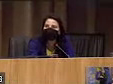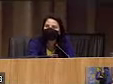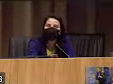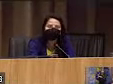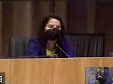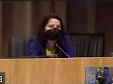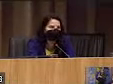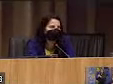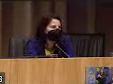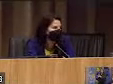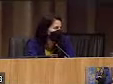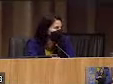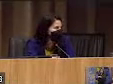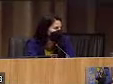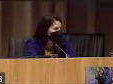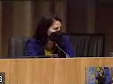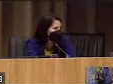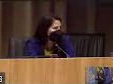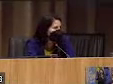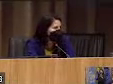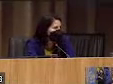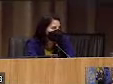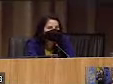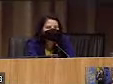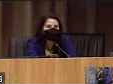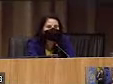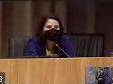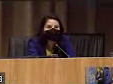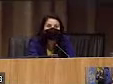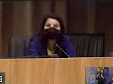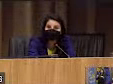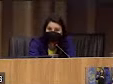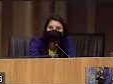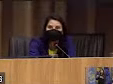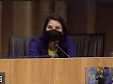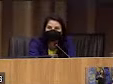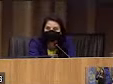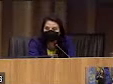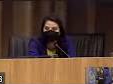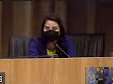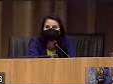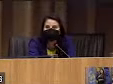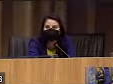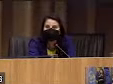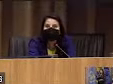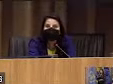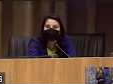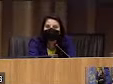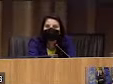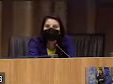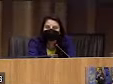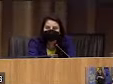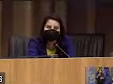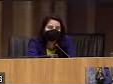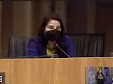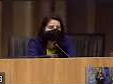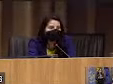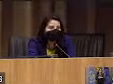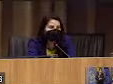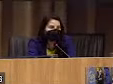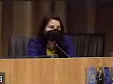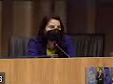we were without a system for some days. And if this happens in